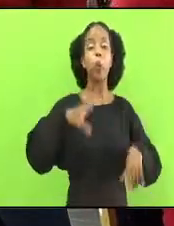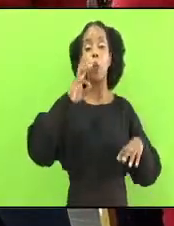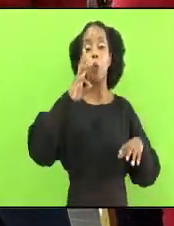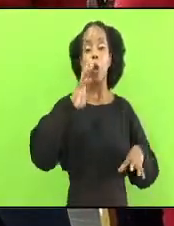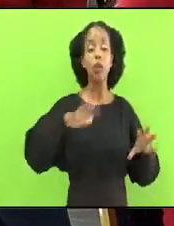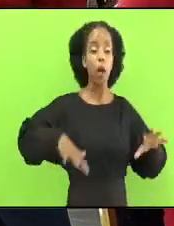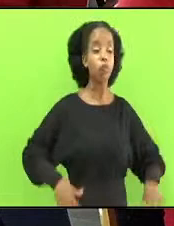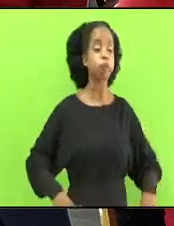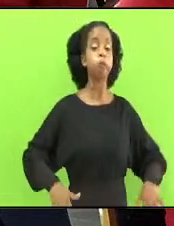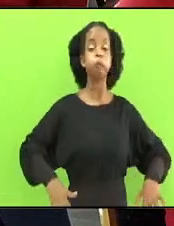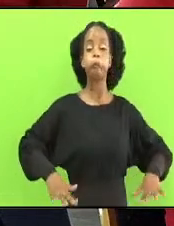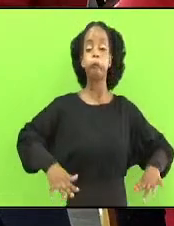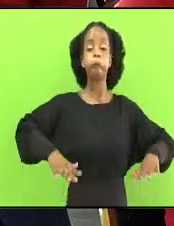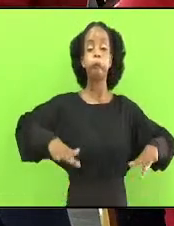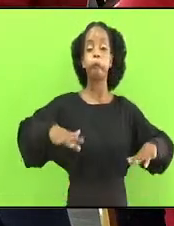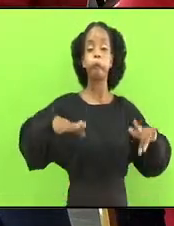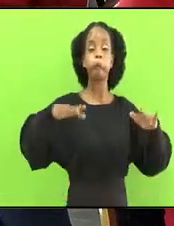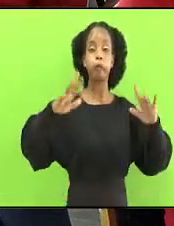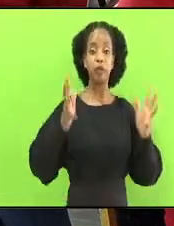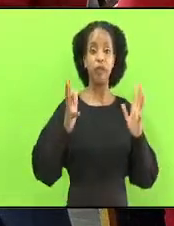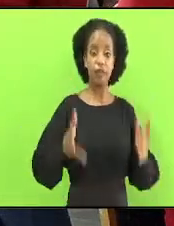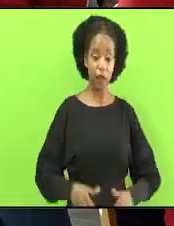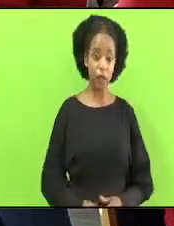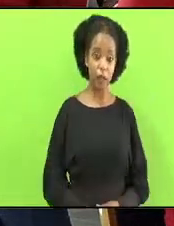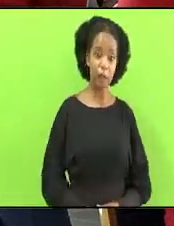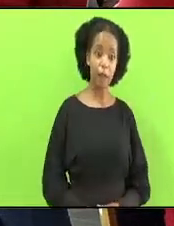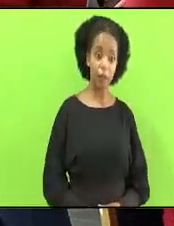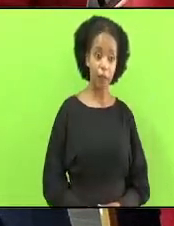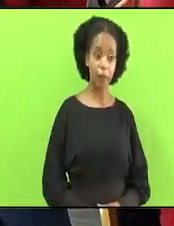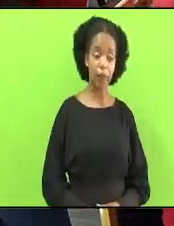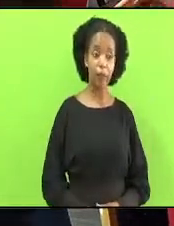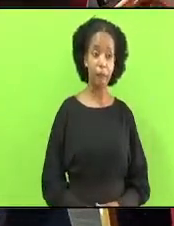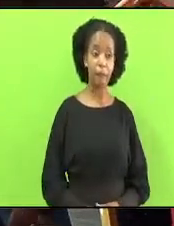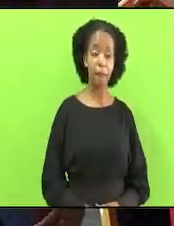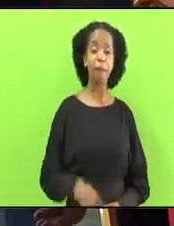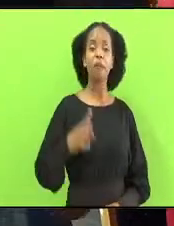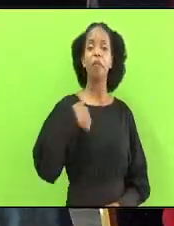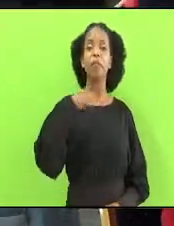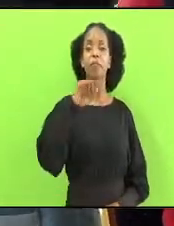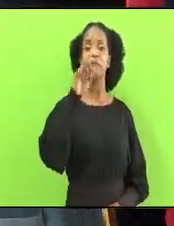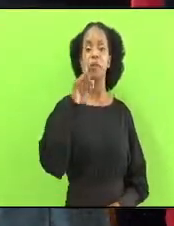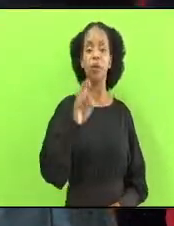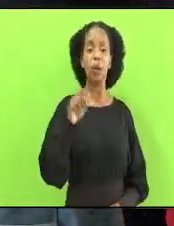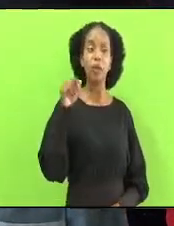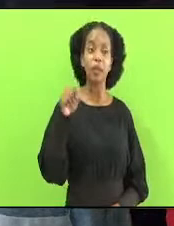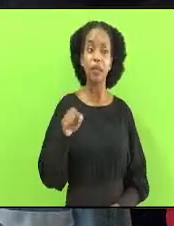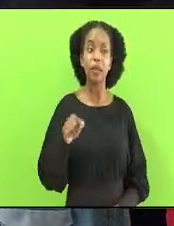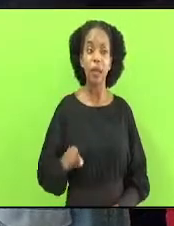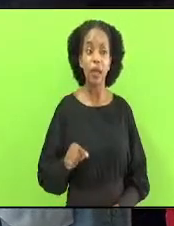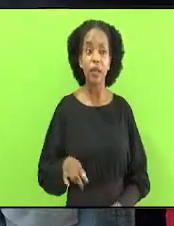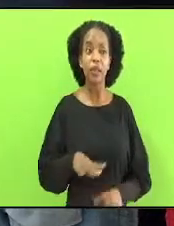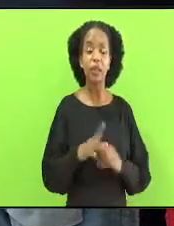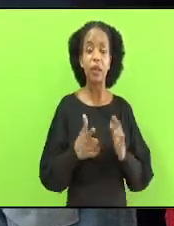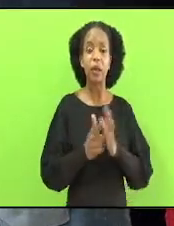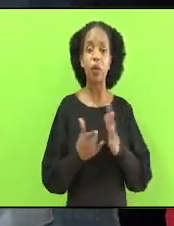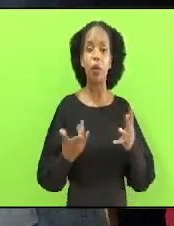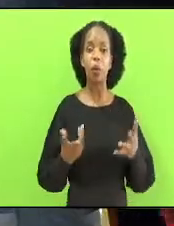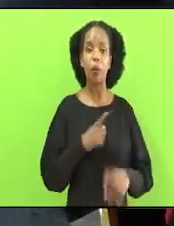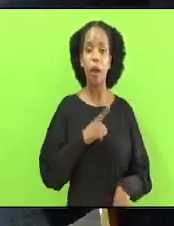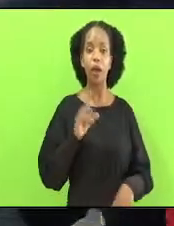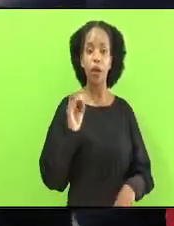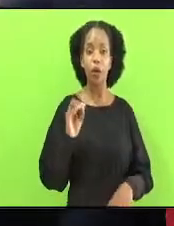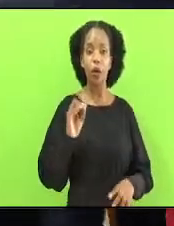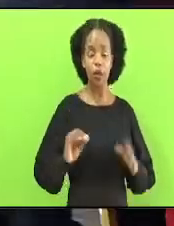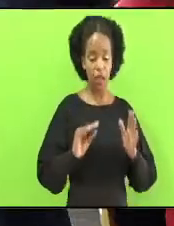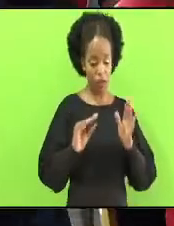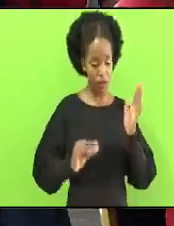My question ke gore a local forum ka ba puso ne sa itse gore go lokwa ke di law bed ke area e leng gore go tlase e holder